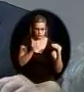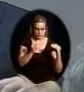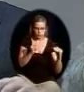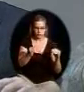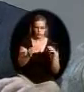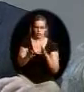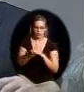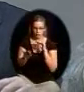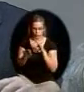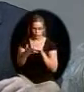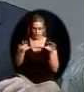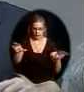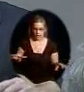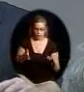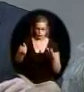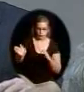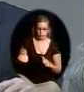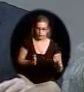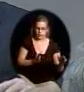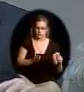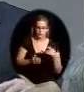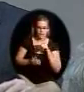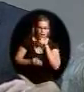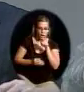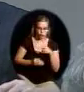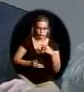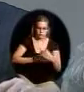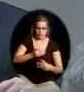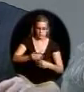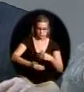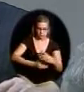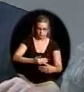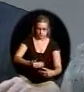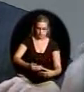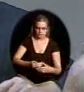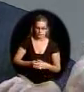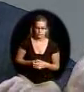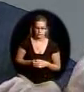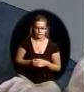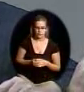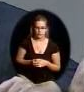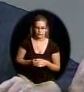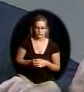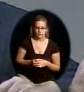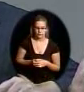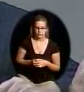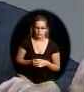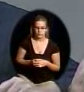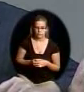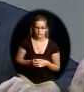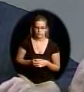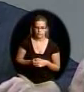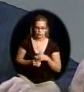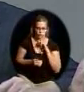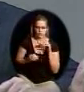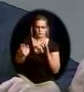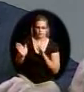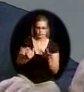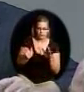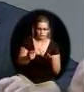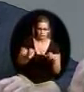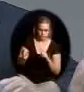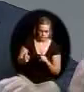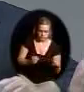action plans, the actual steps that we are taking to be very strategic in our goals